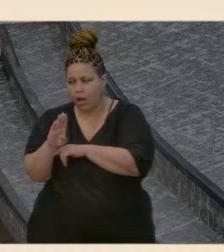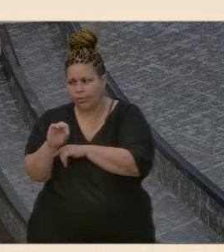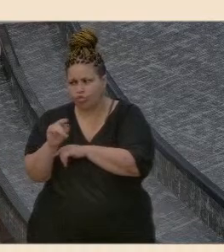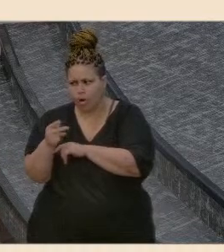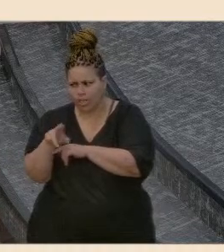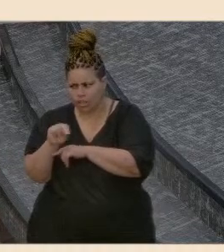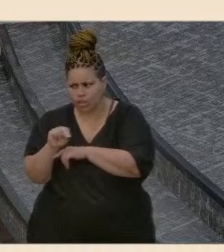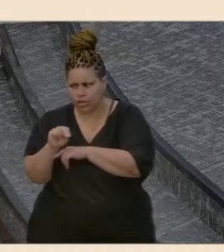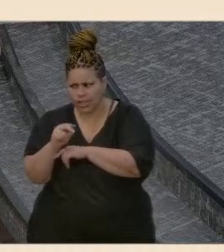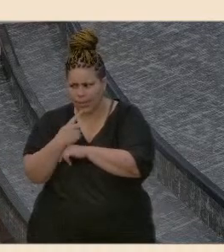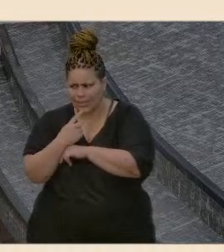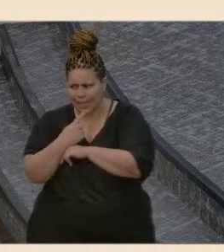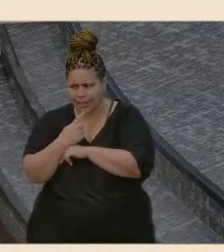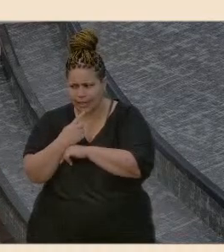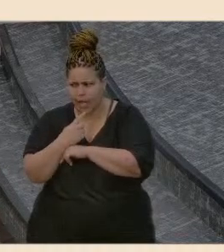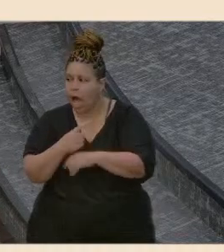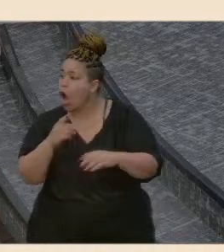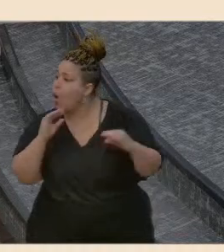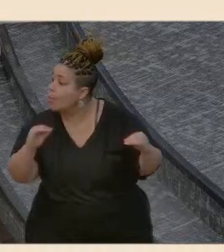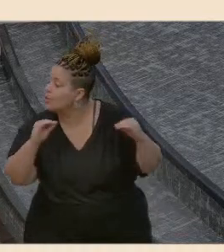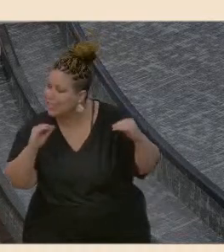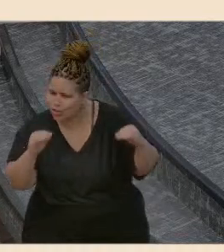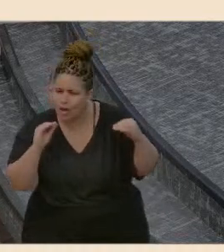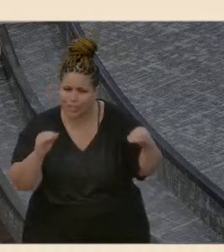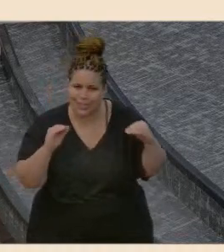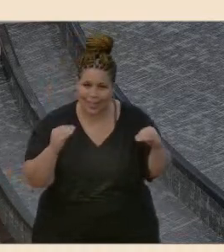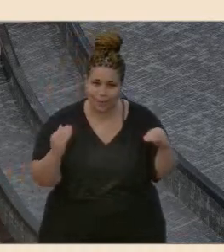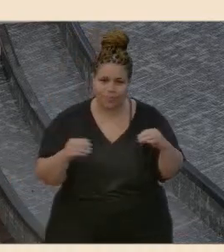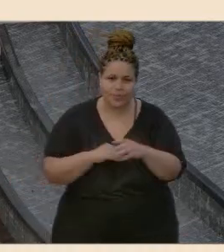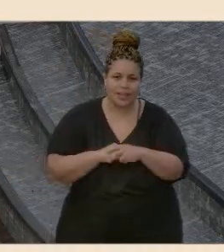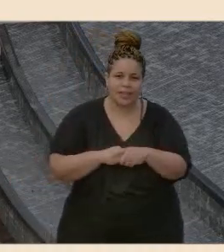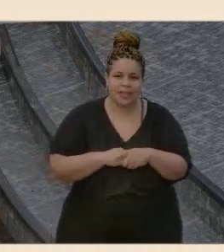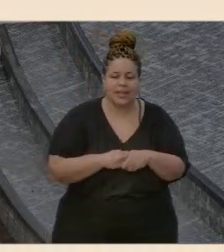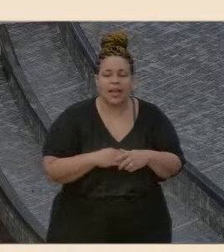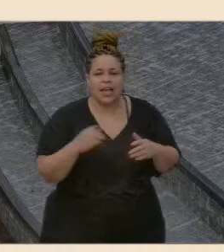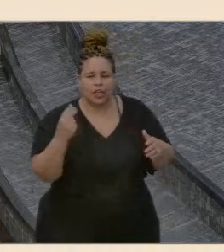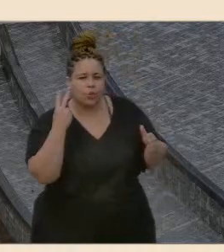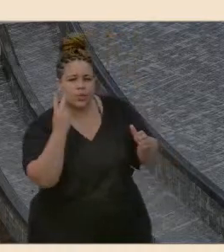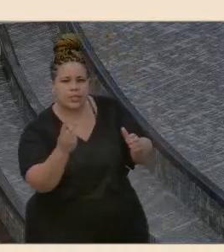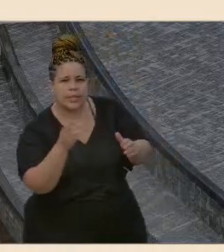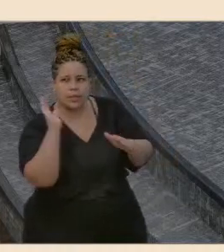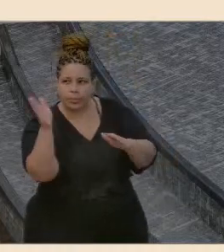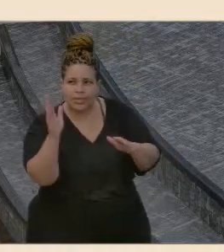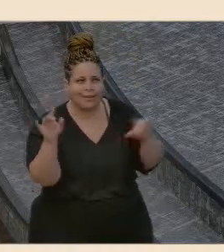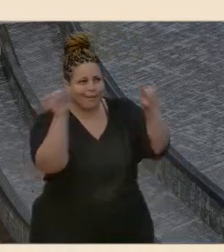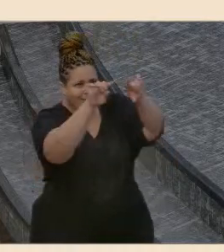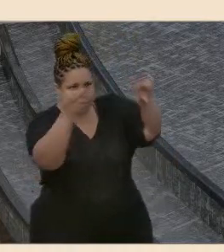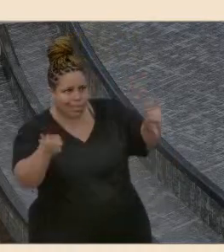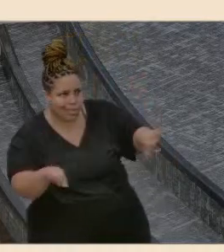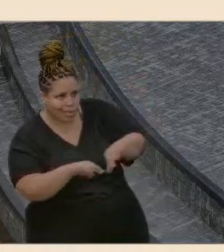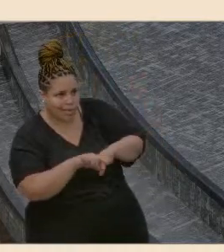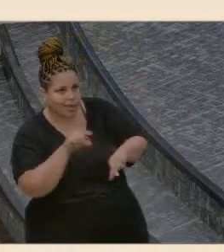see, Uvalde. And we'll get on that early in the slide. But